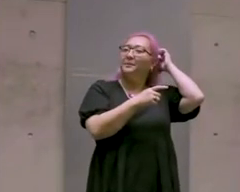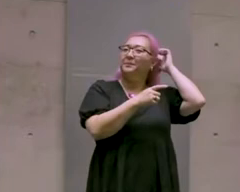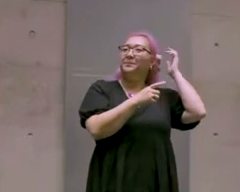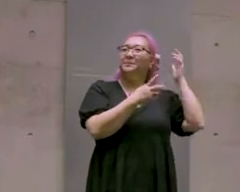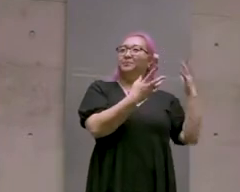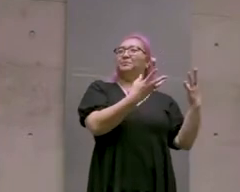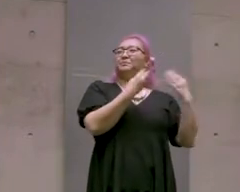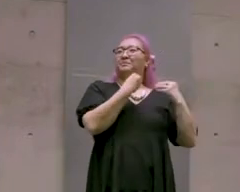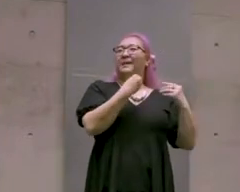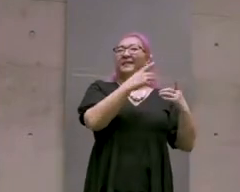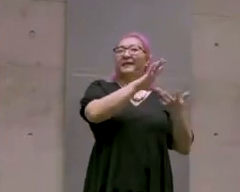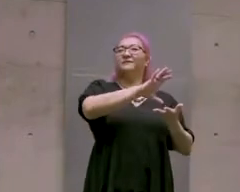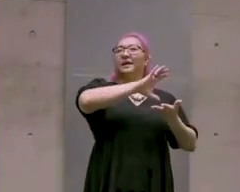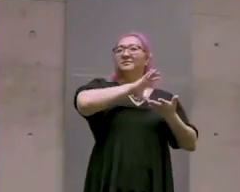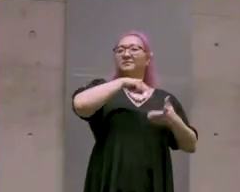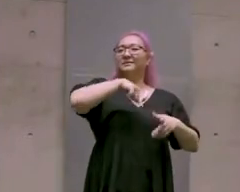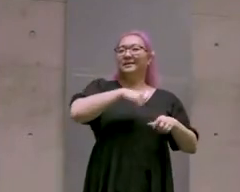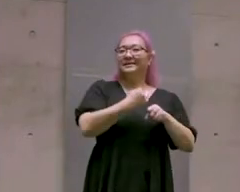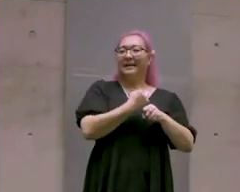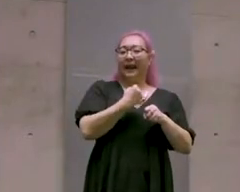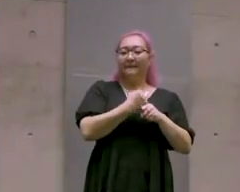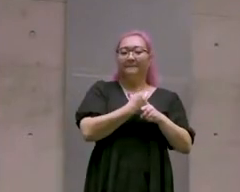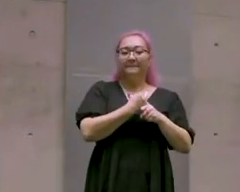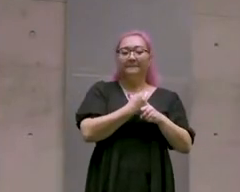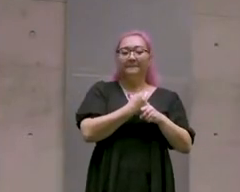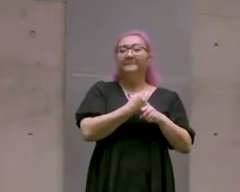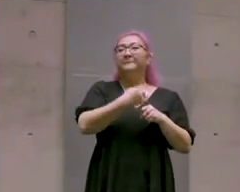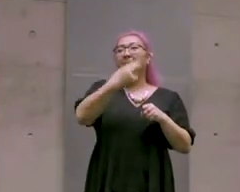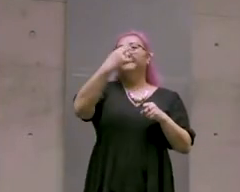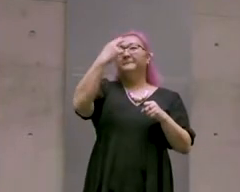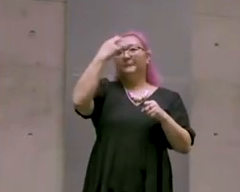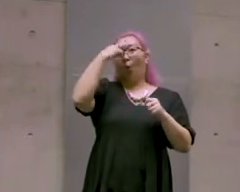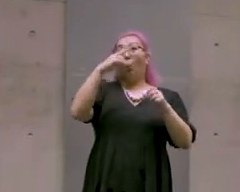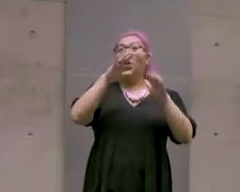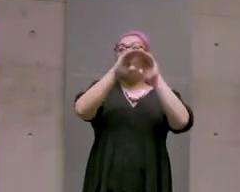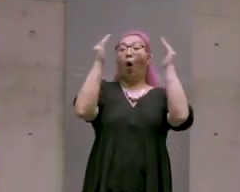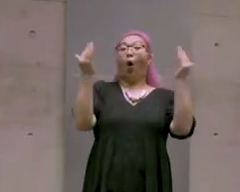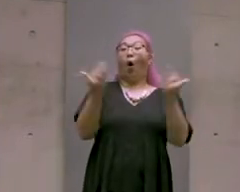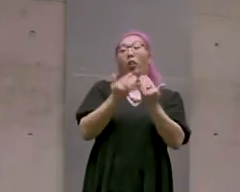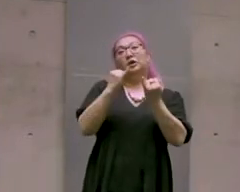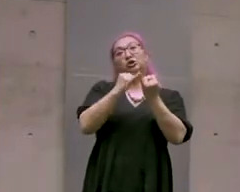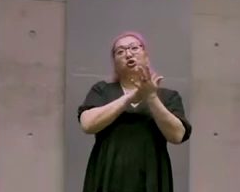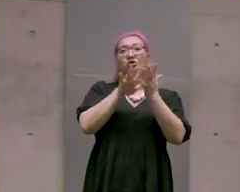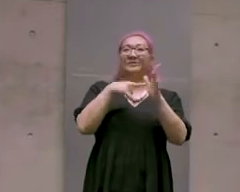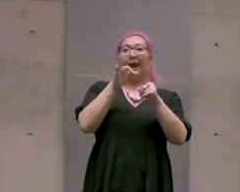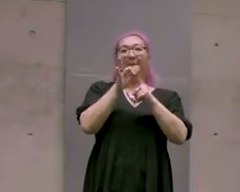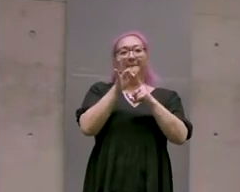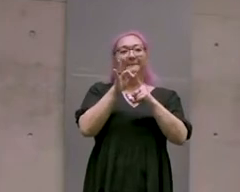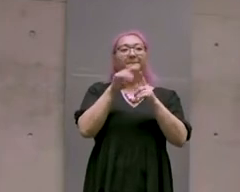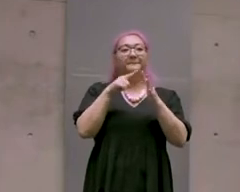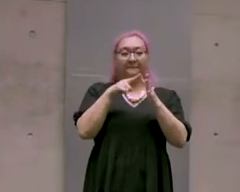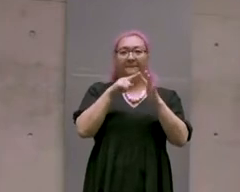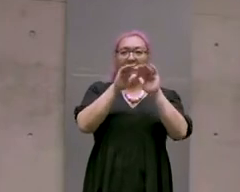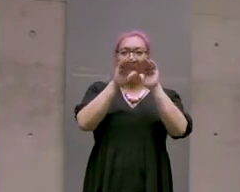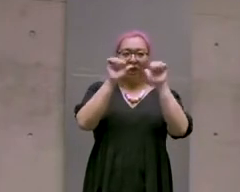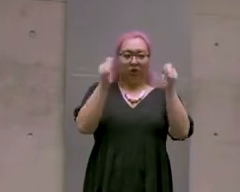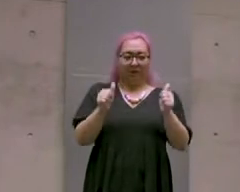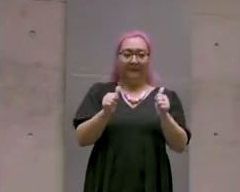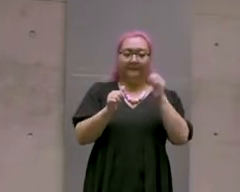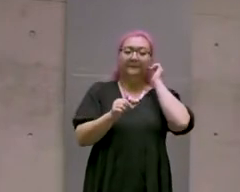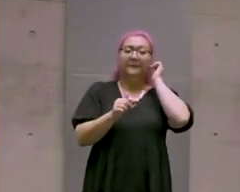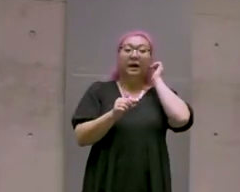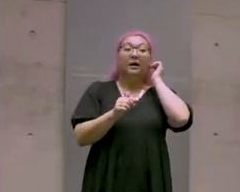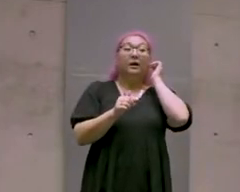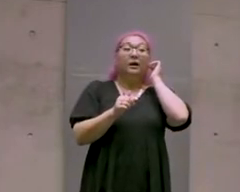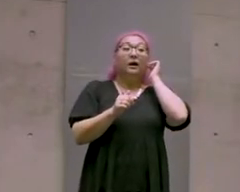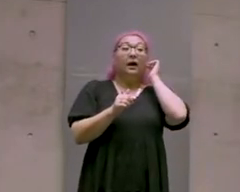little puzzle game and had a cool story and stuff. Had Sue Perkins doing voiceover, which was just delightful because I was very